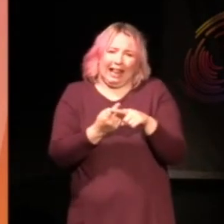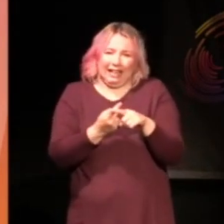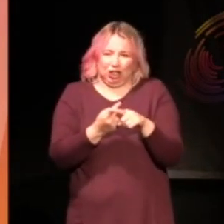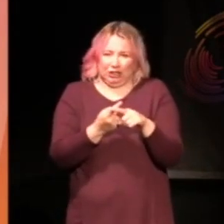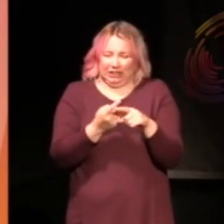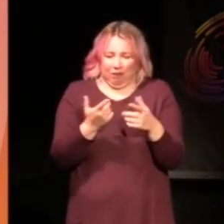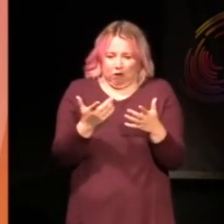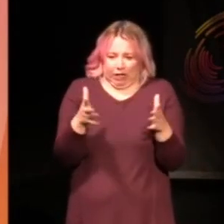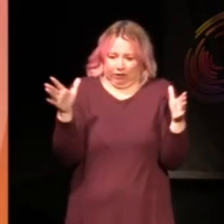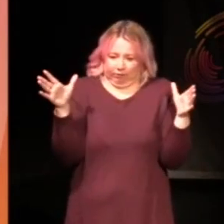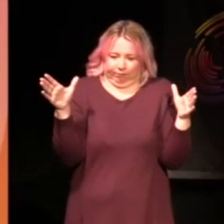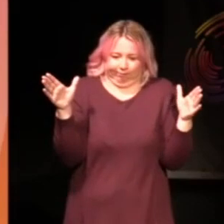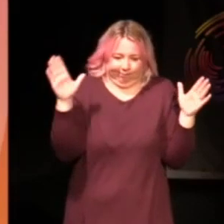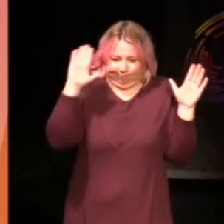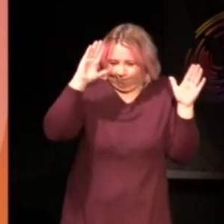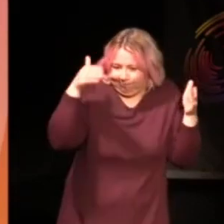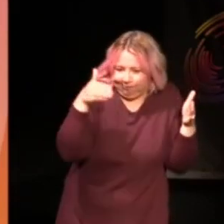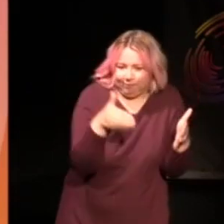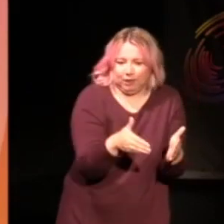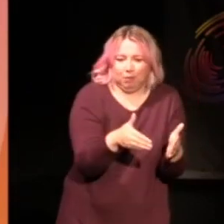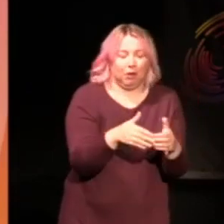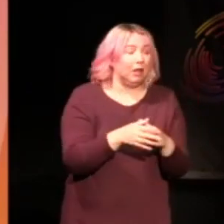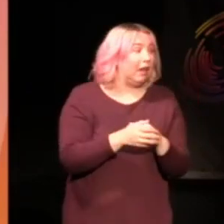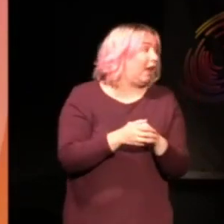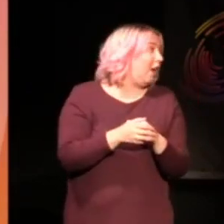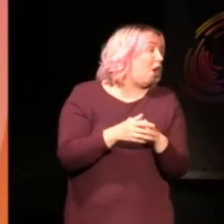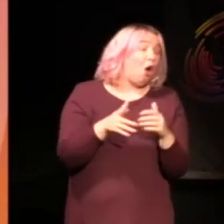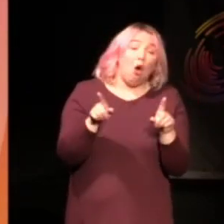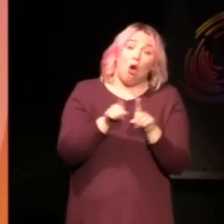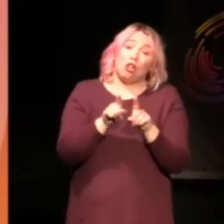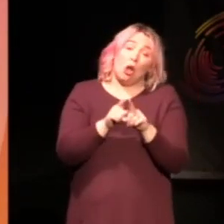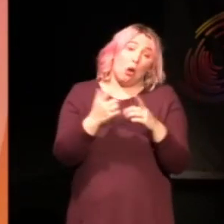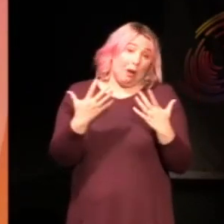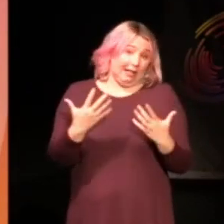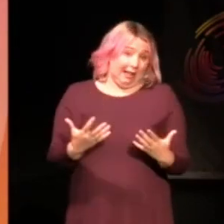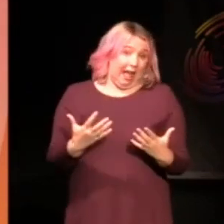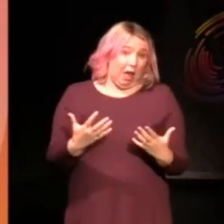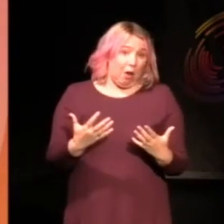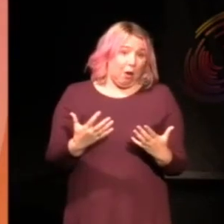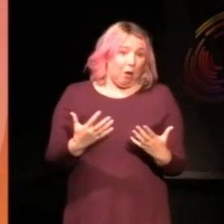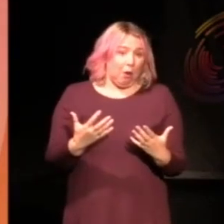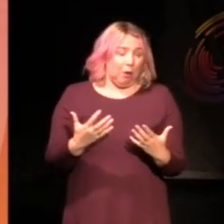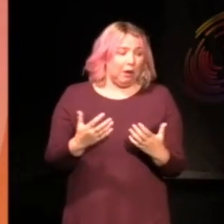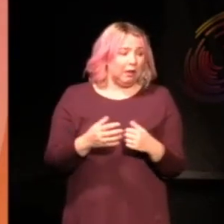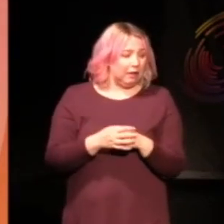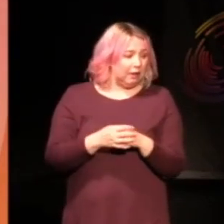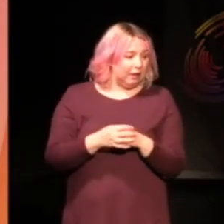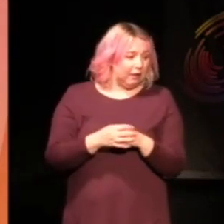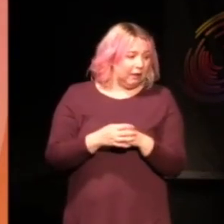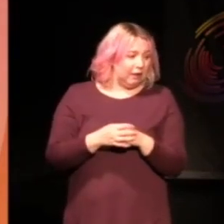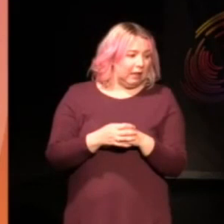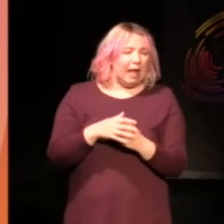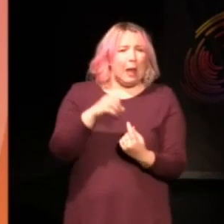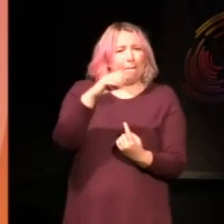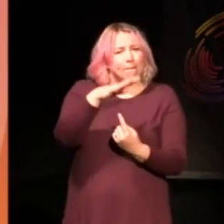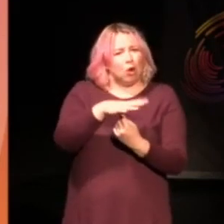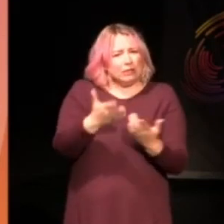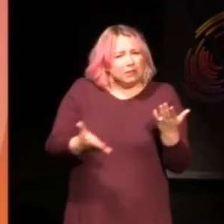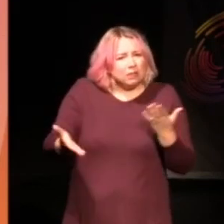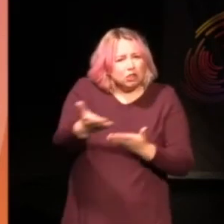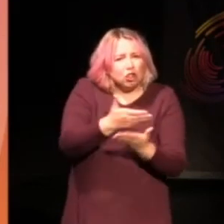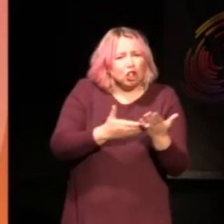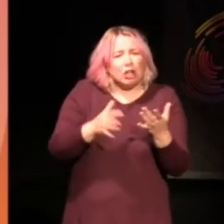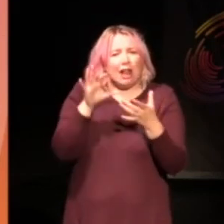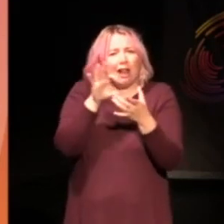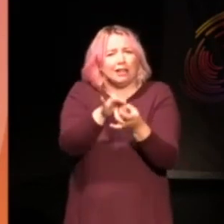space. Yeah. And also right now, because when we're having, and we are having the important discussions about